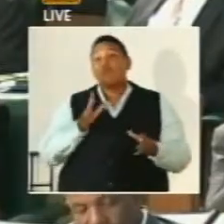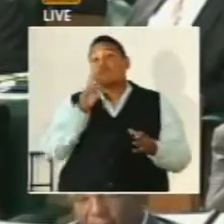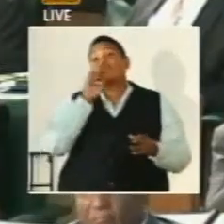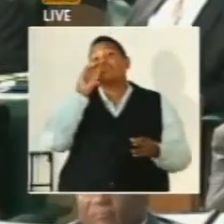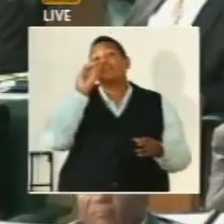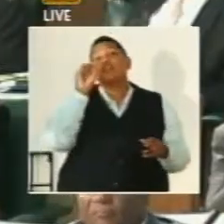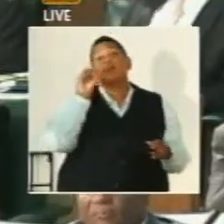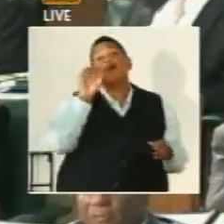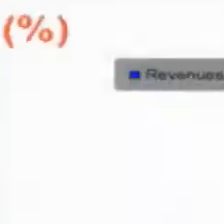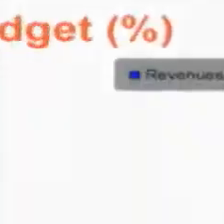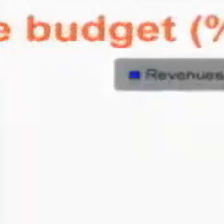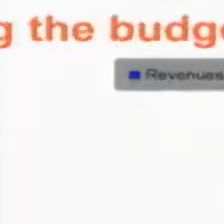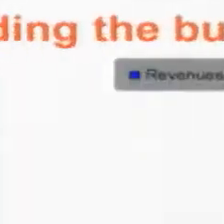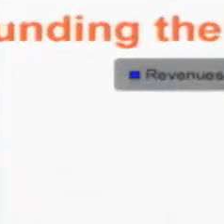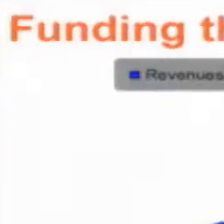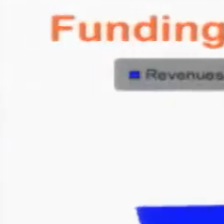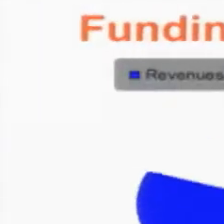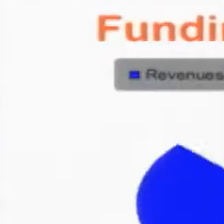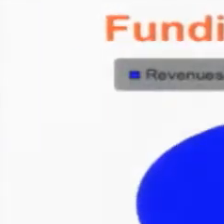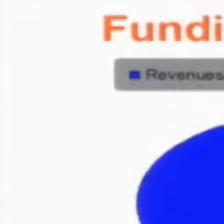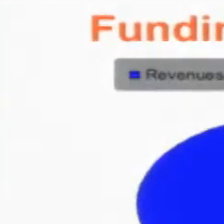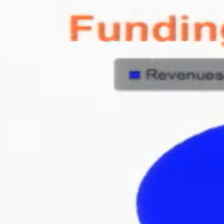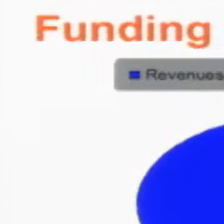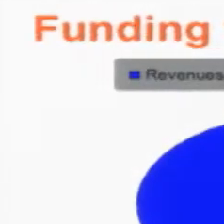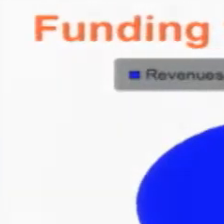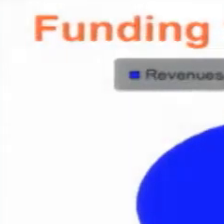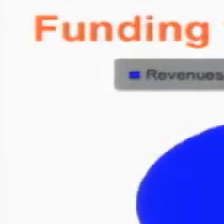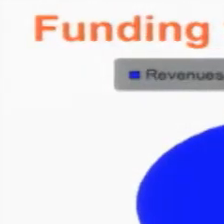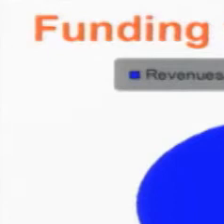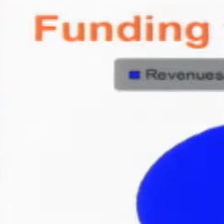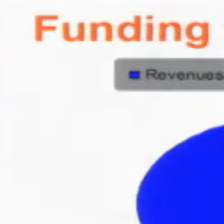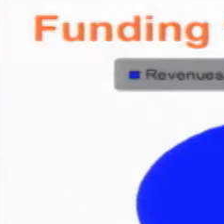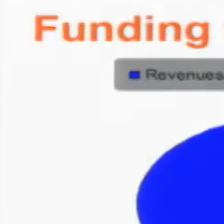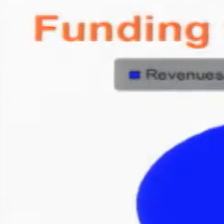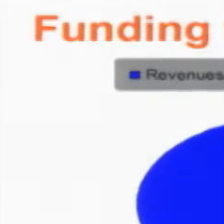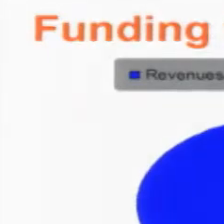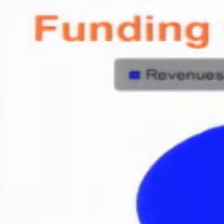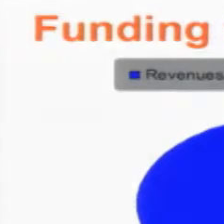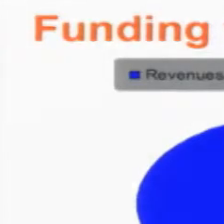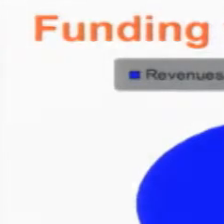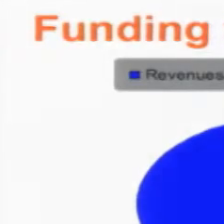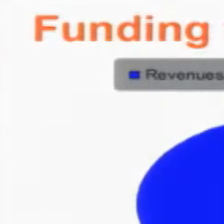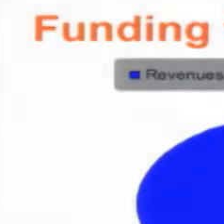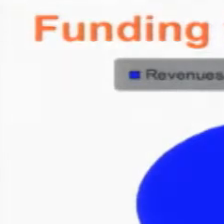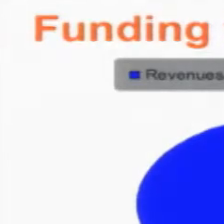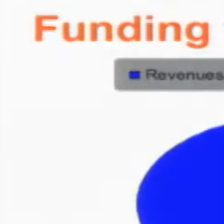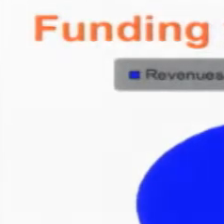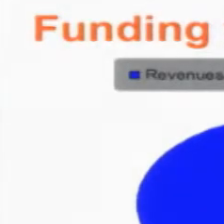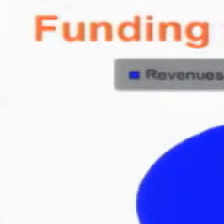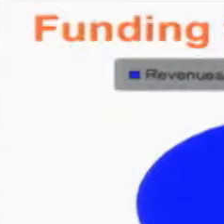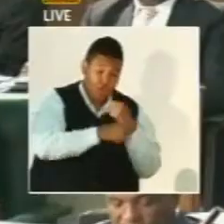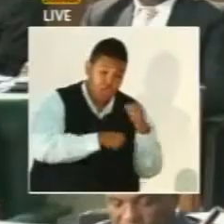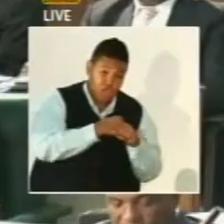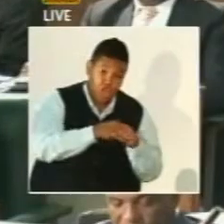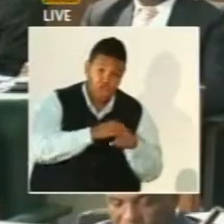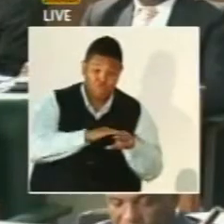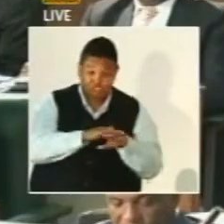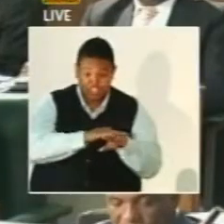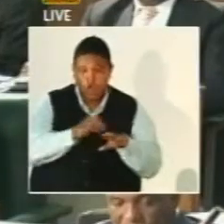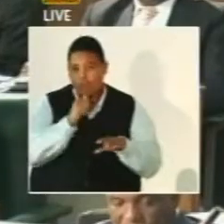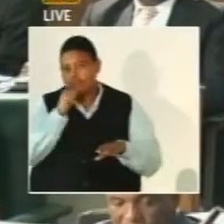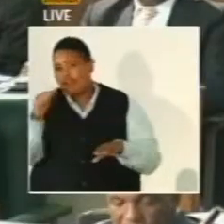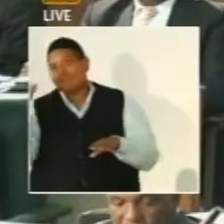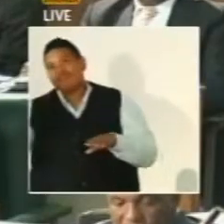0.5% of GDP. The new taxes will have an impact on personal investment instruments such as insurance. It